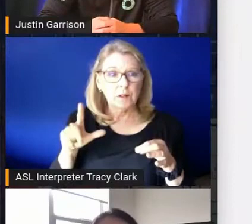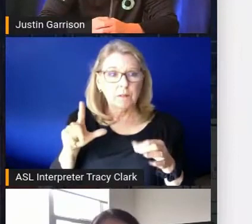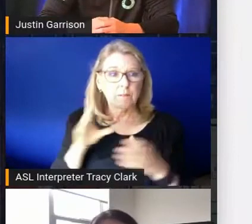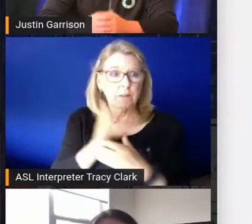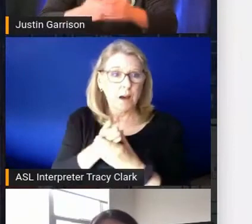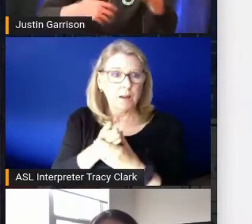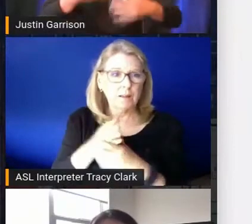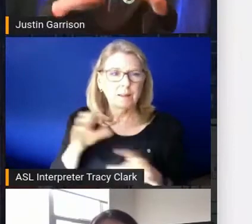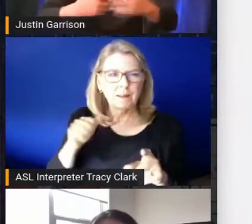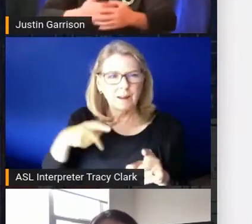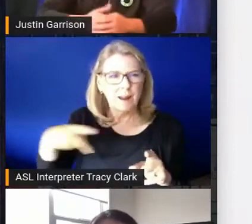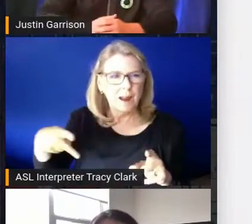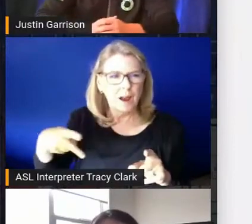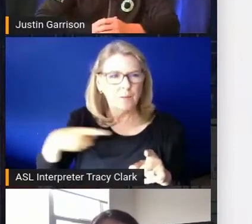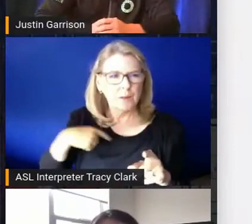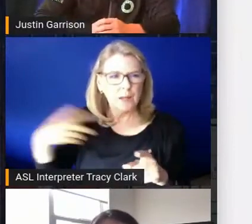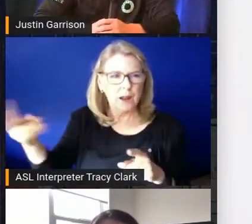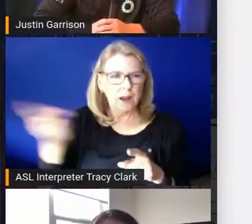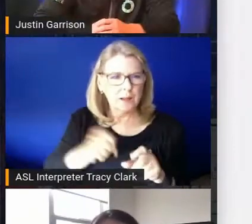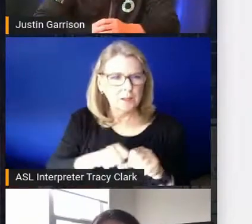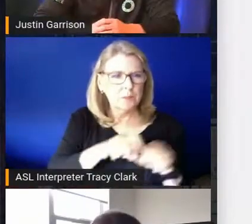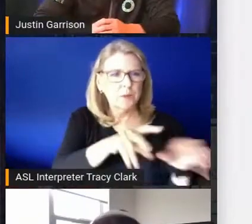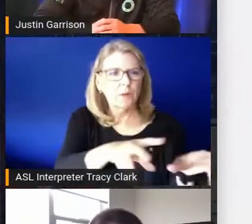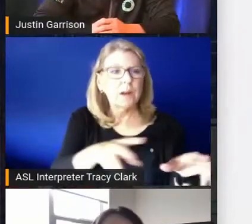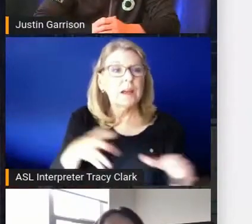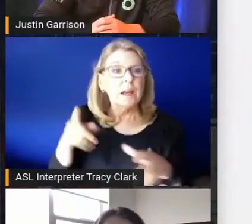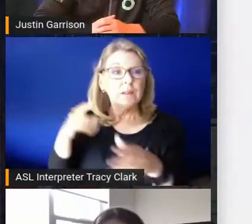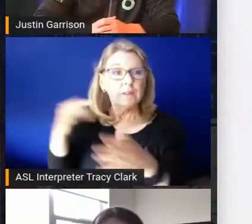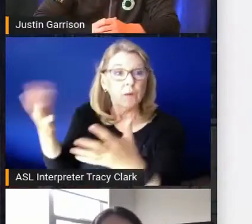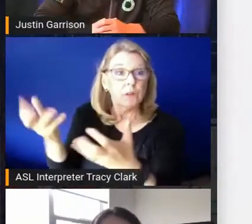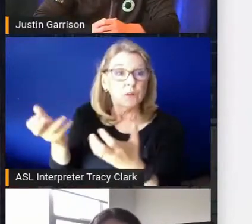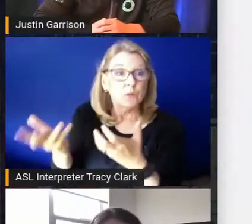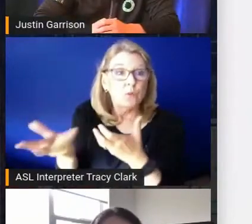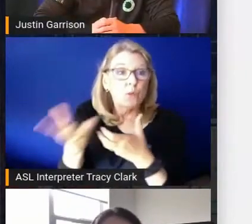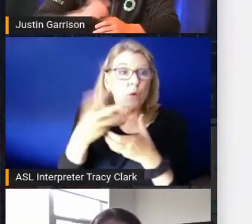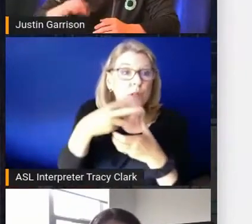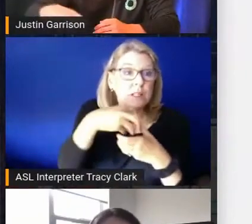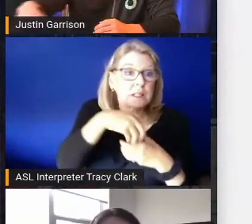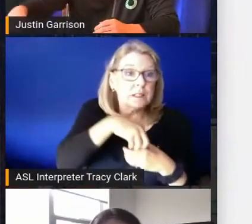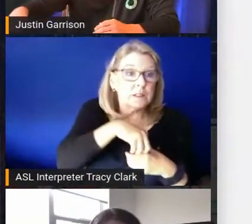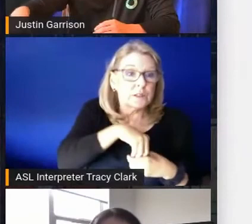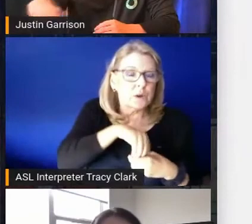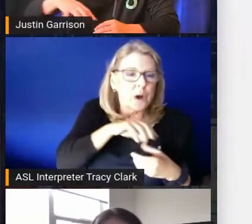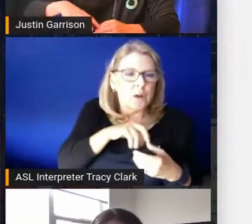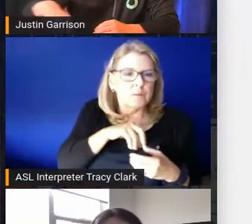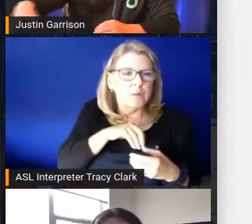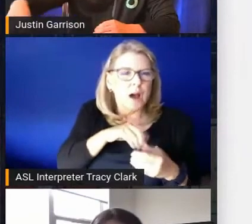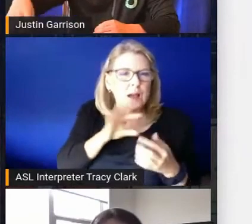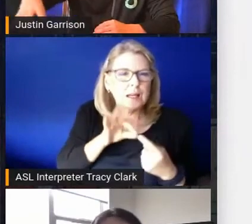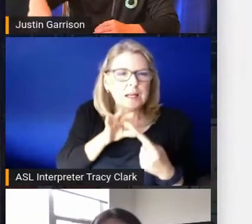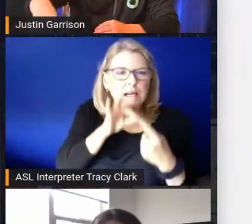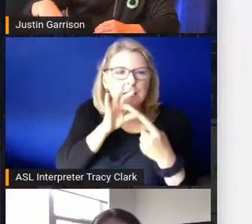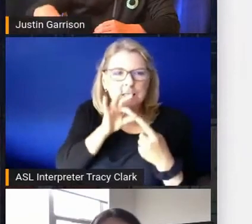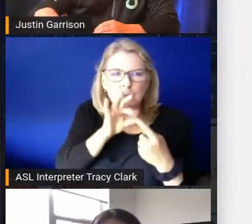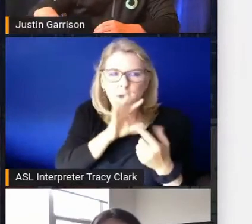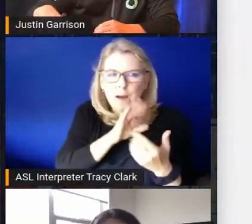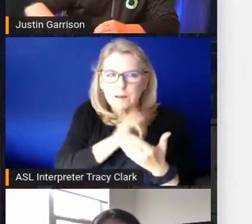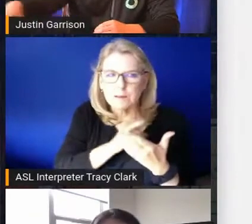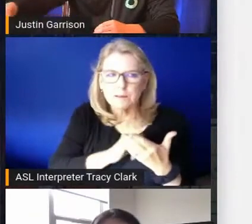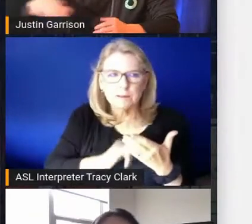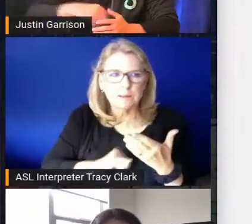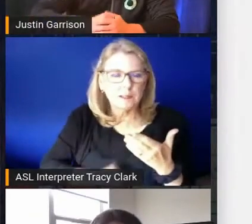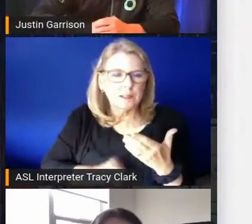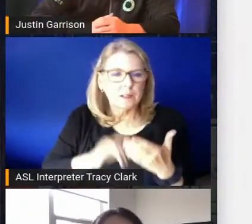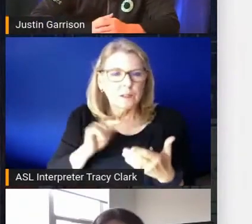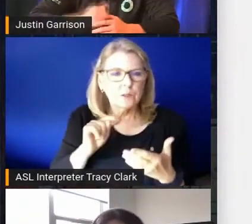to like roll that into whatever customize or tooling that I have to apply workloads, it's just a raw manifest file,